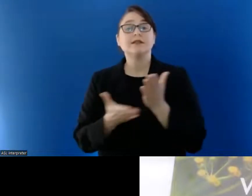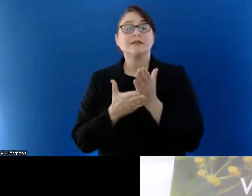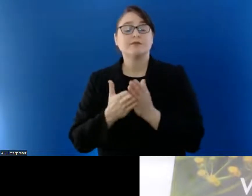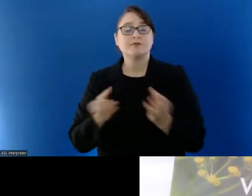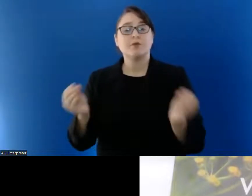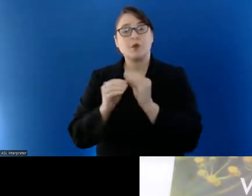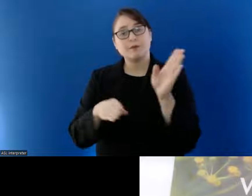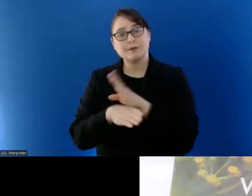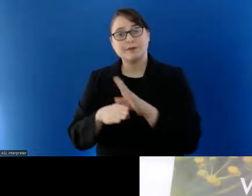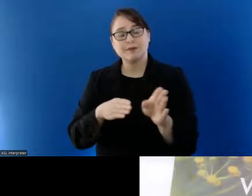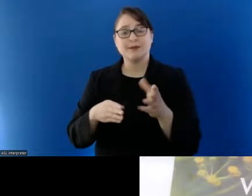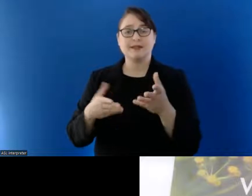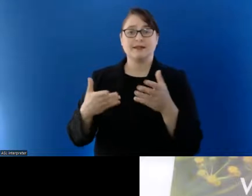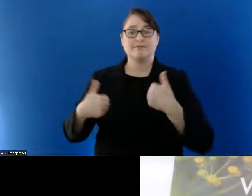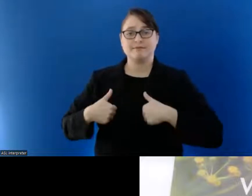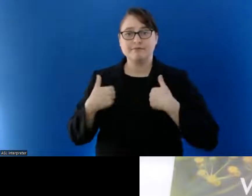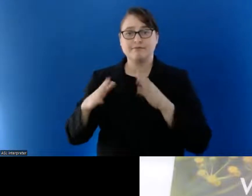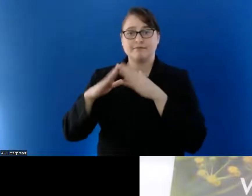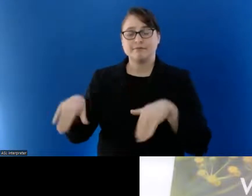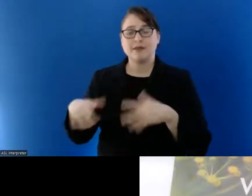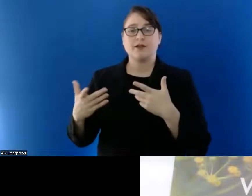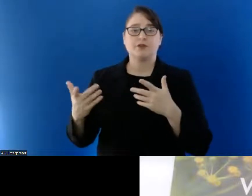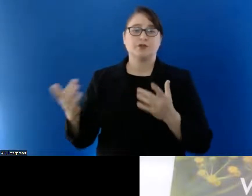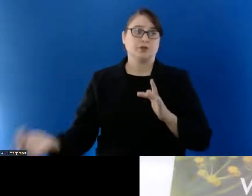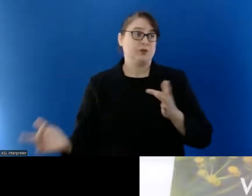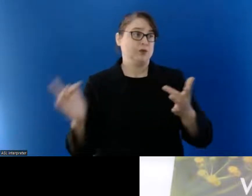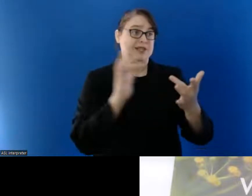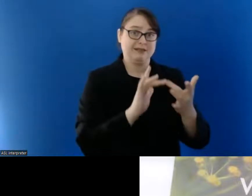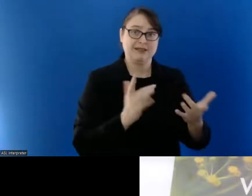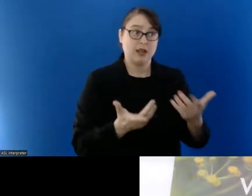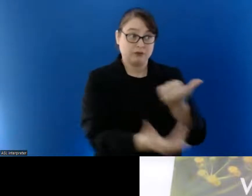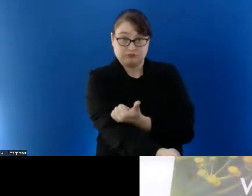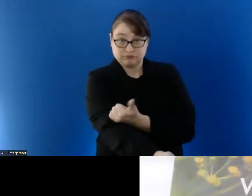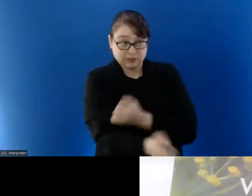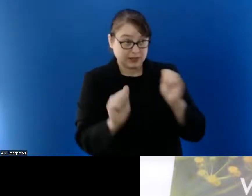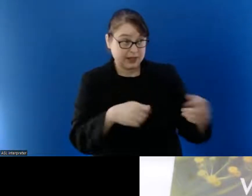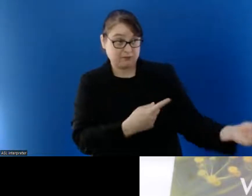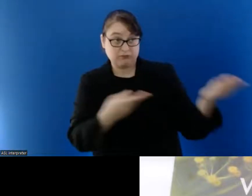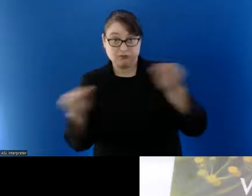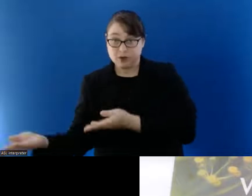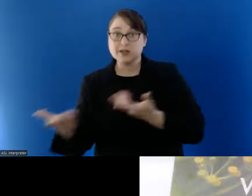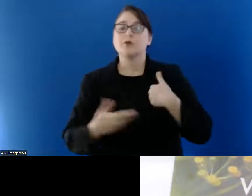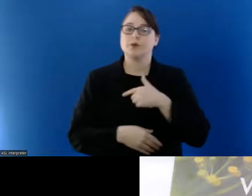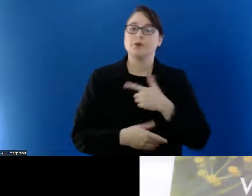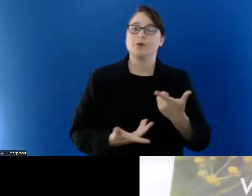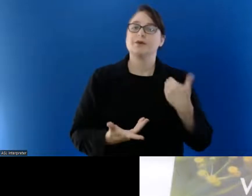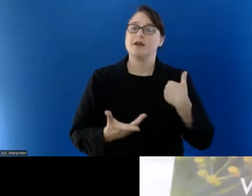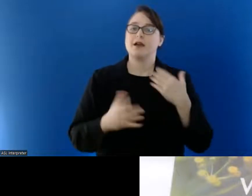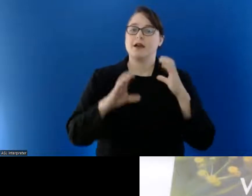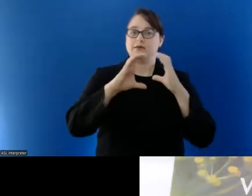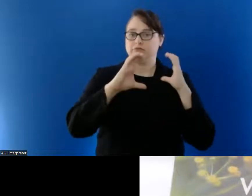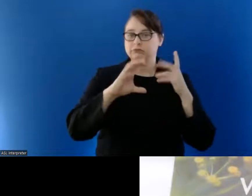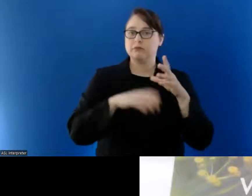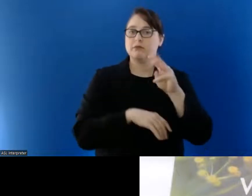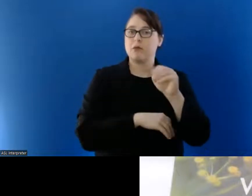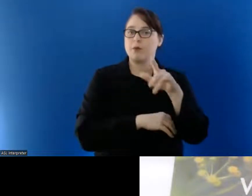venues owners reached out through the county to have vaccines done on site. So we brought our mobile unit there, and over the course of